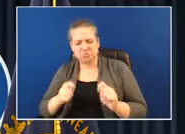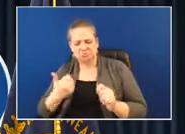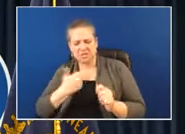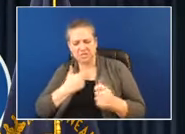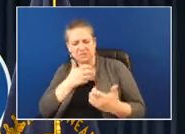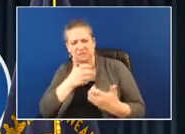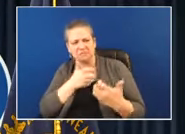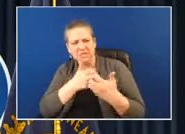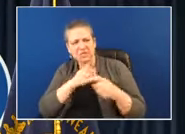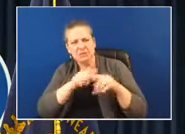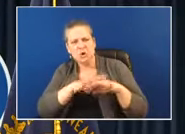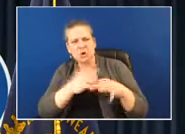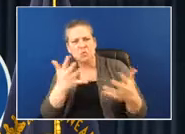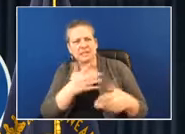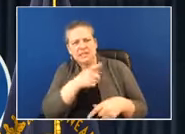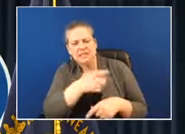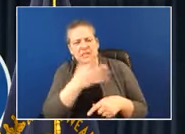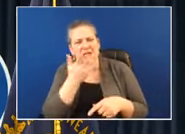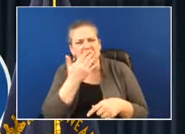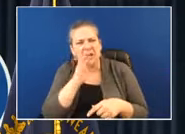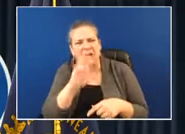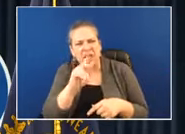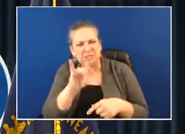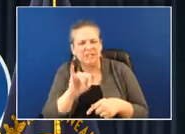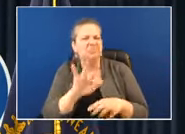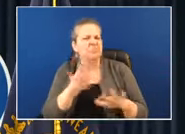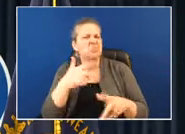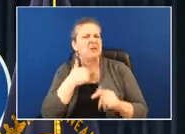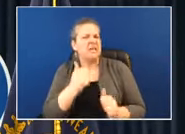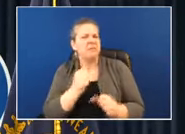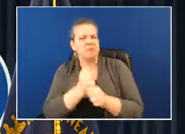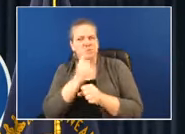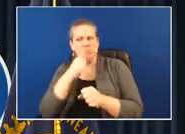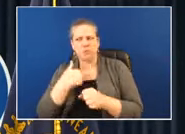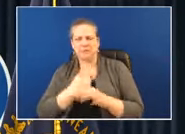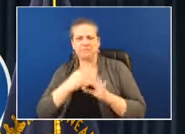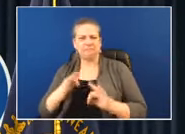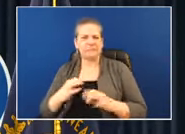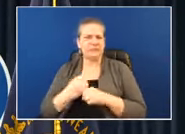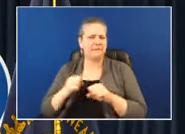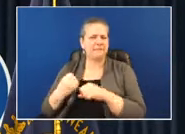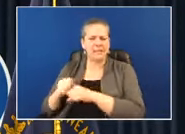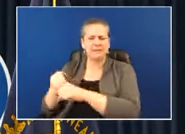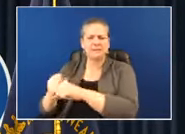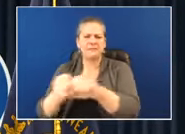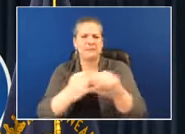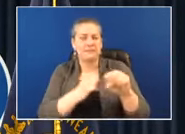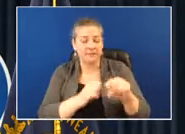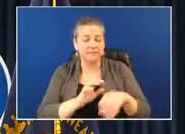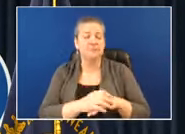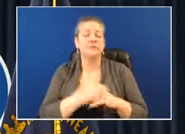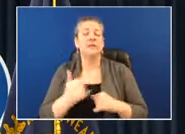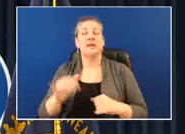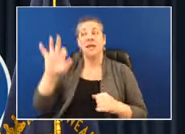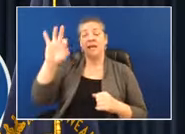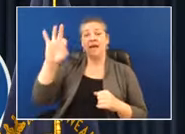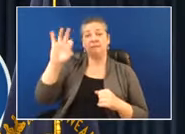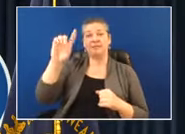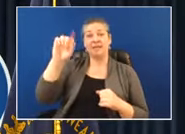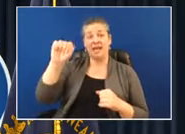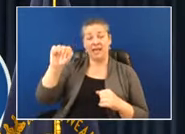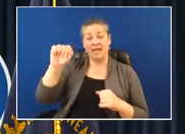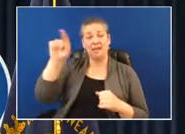the way we once knew them. To the second booster for the FDA, they approved on March 29th a second